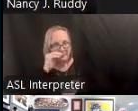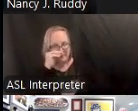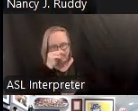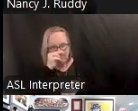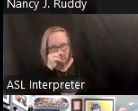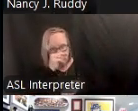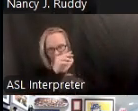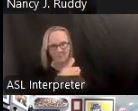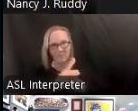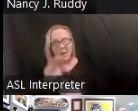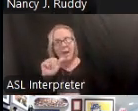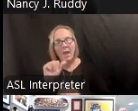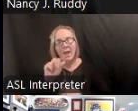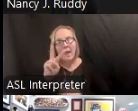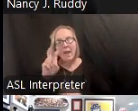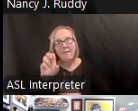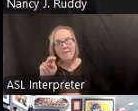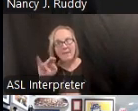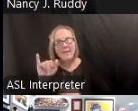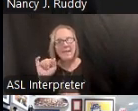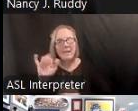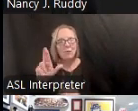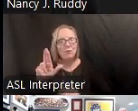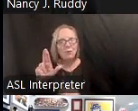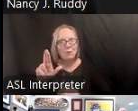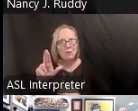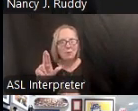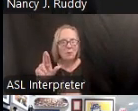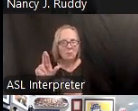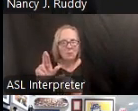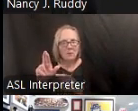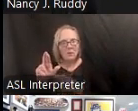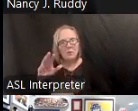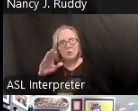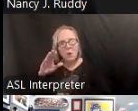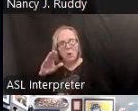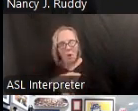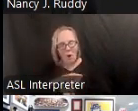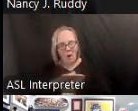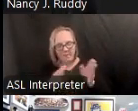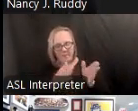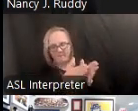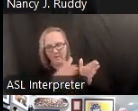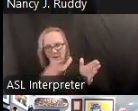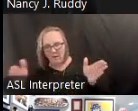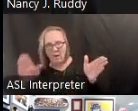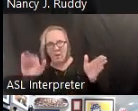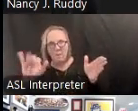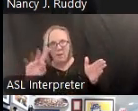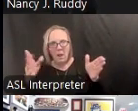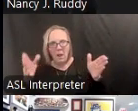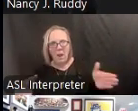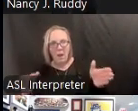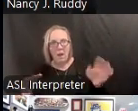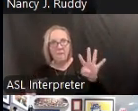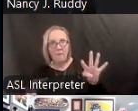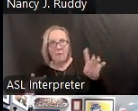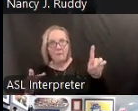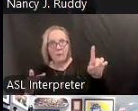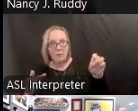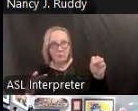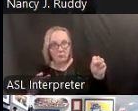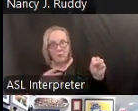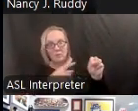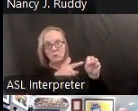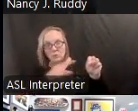The Avenir is located, as Robert mentioned, on a full block that spans 41st and